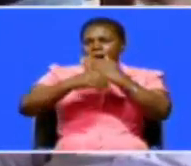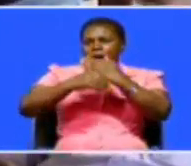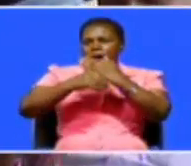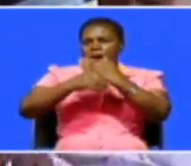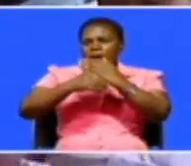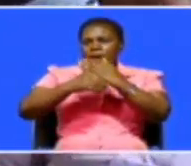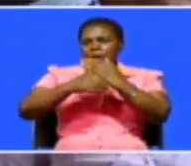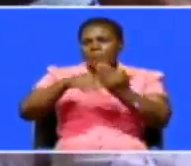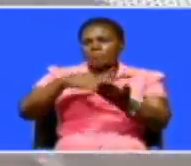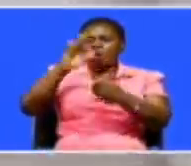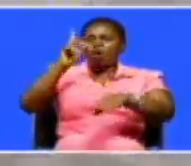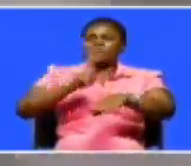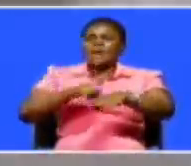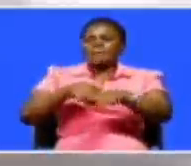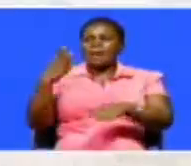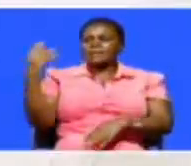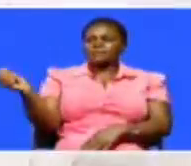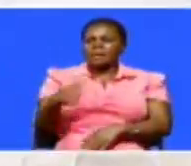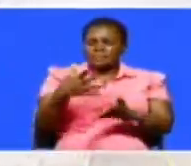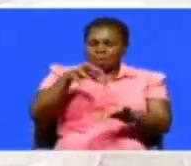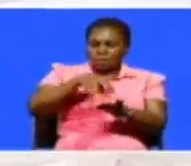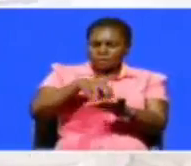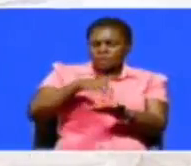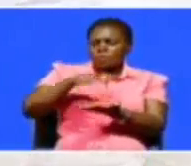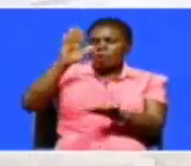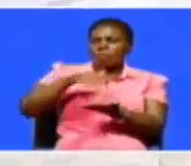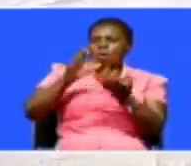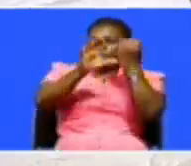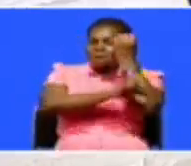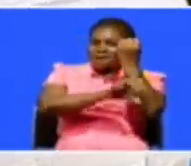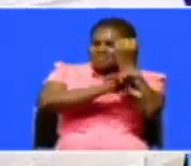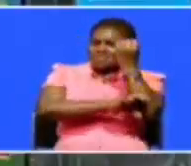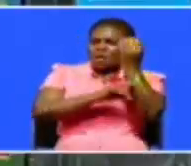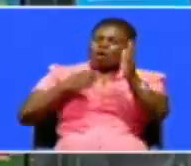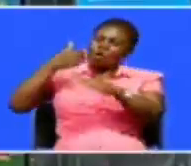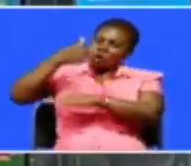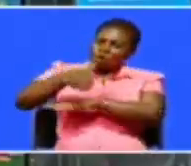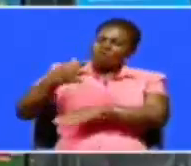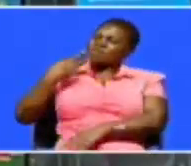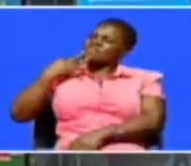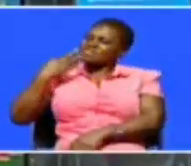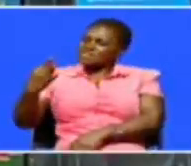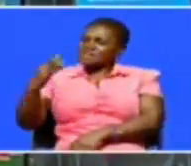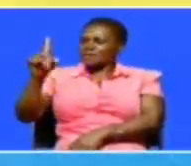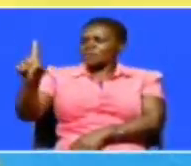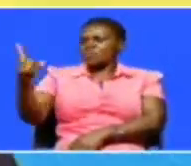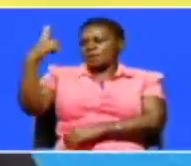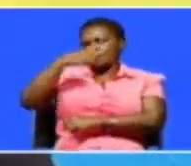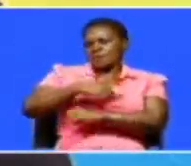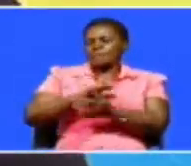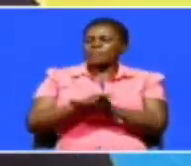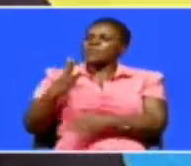last month. Since then, the cases have been rising, with the country now reporting more than 300 daily cases. Of